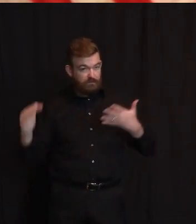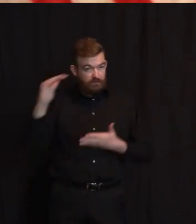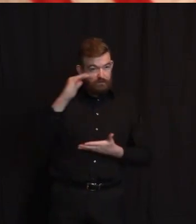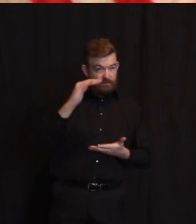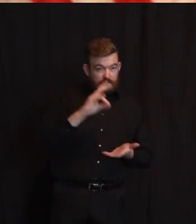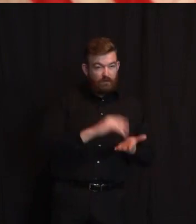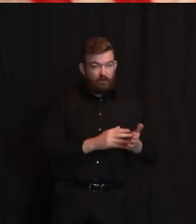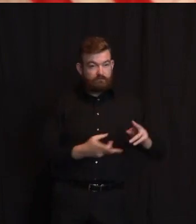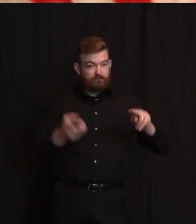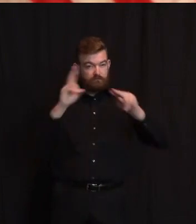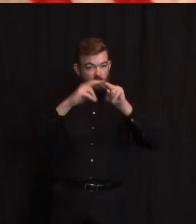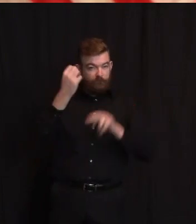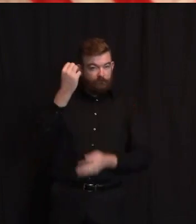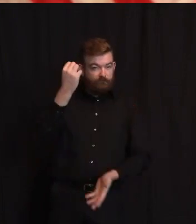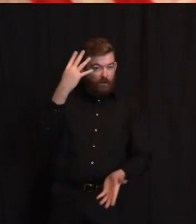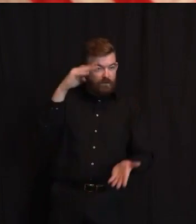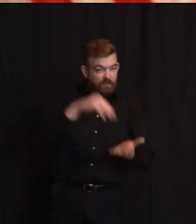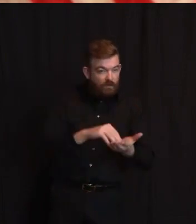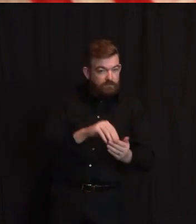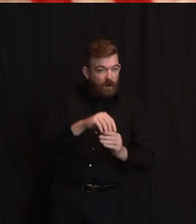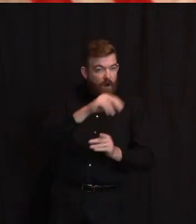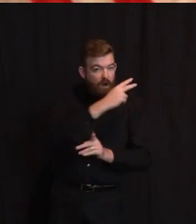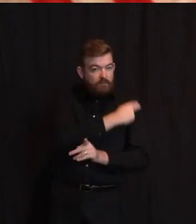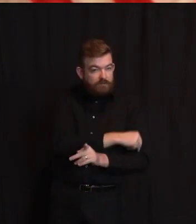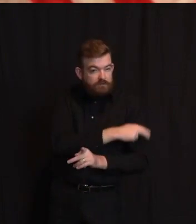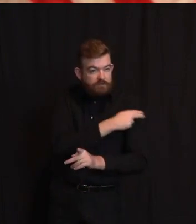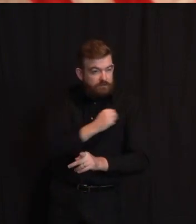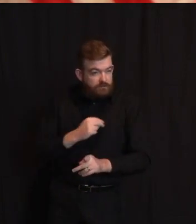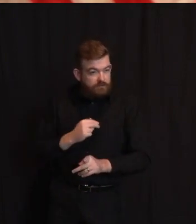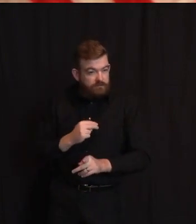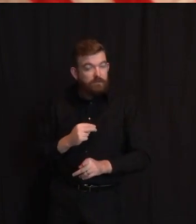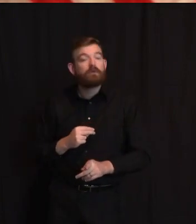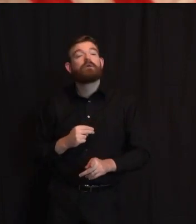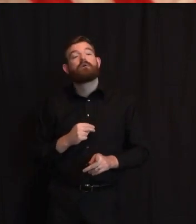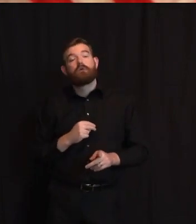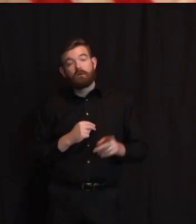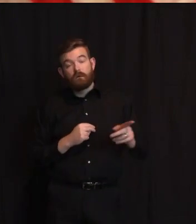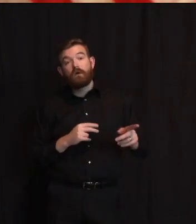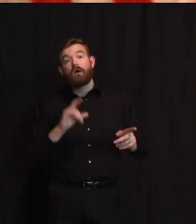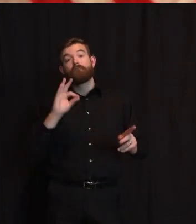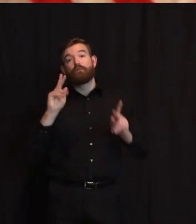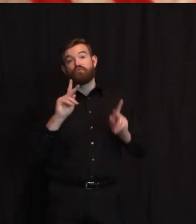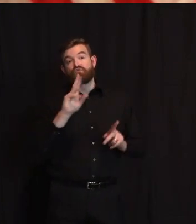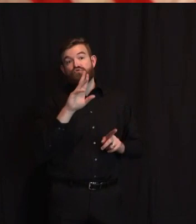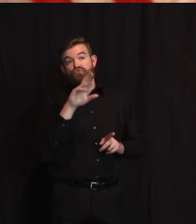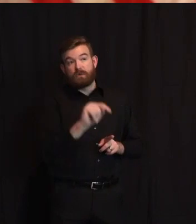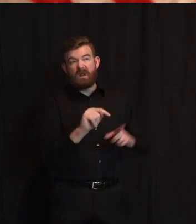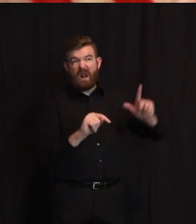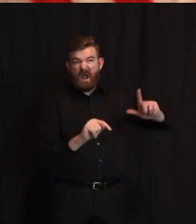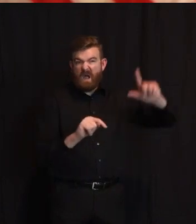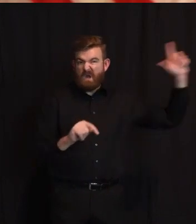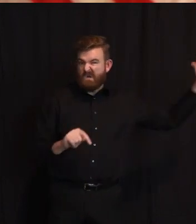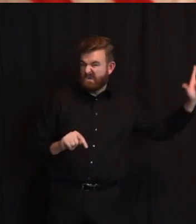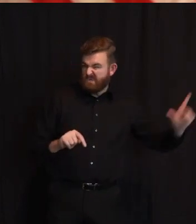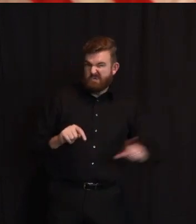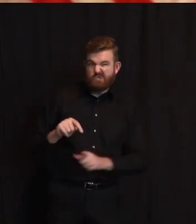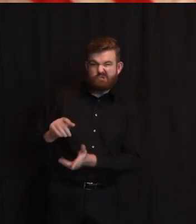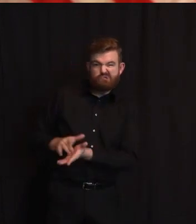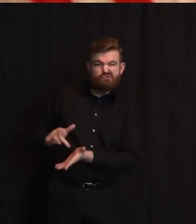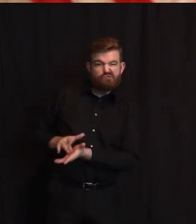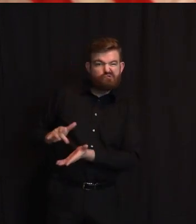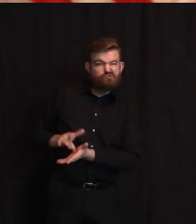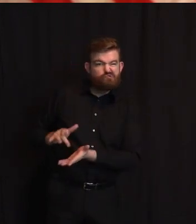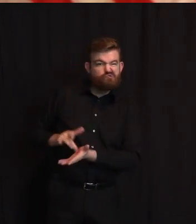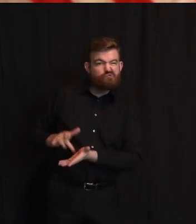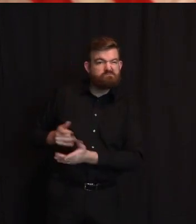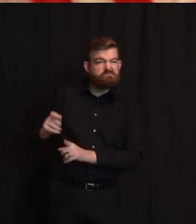capacity? On renters, they should raise their hand. If they're getting screwed by a landlord, and to use a diplomatic verb,